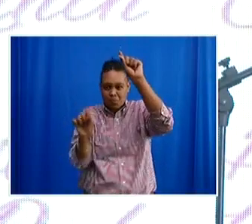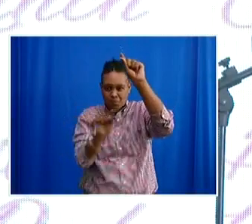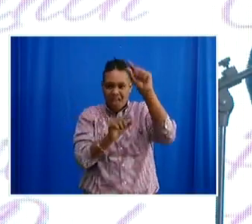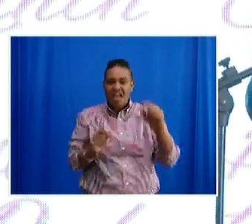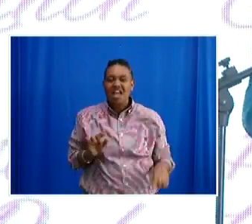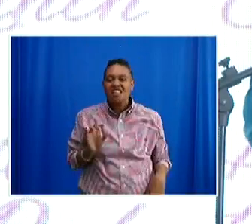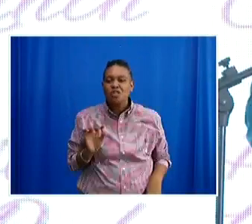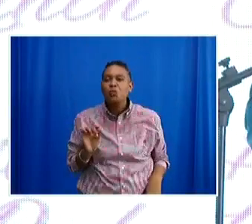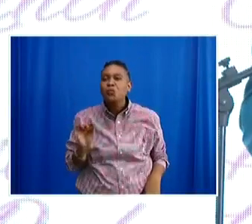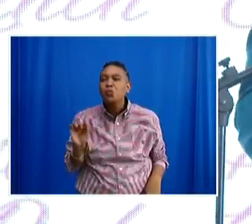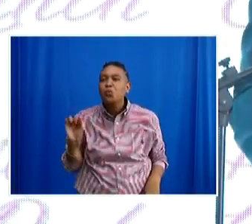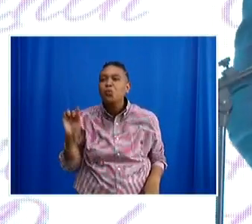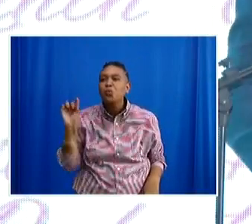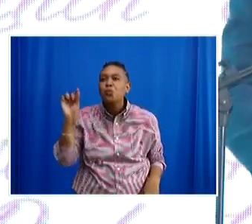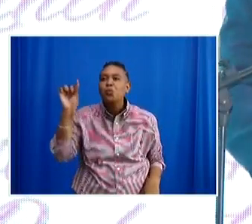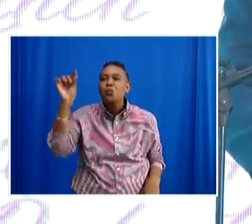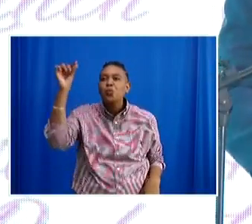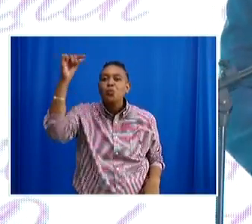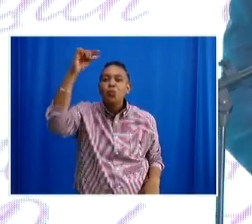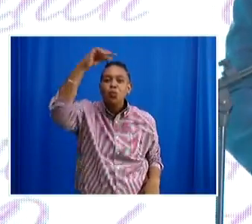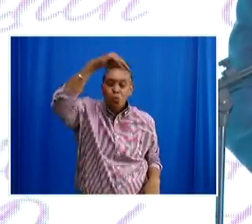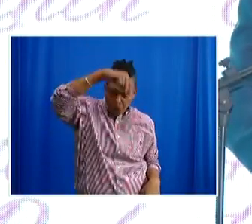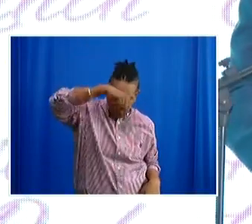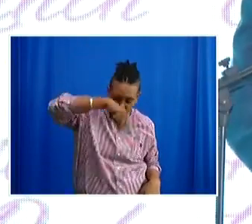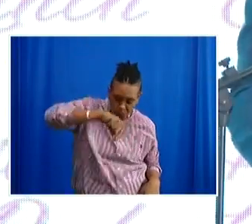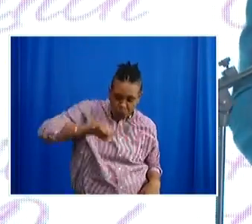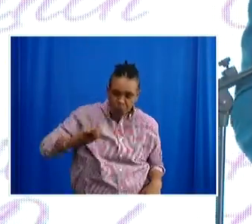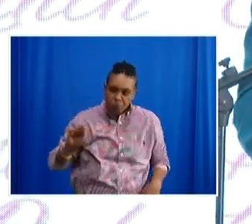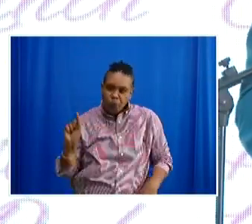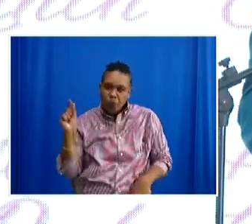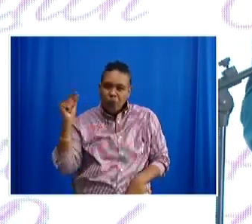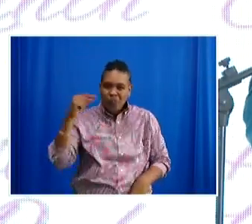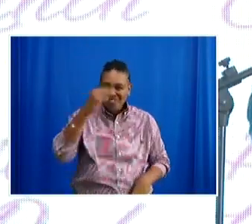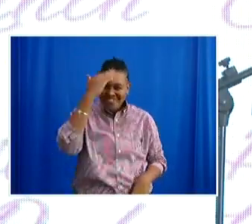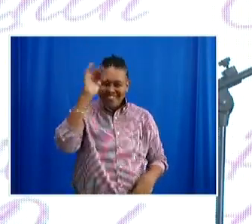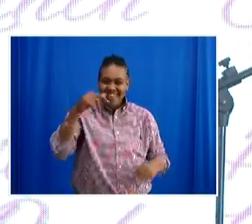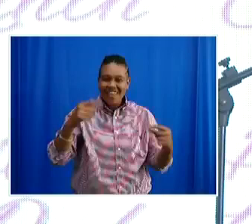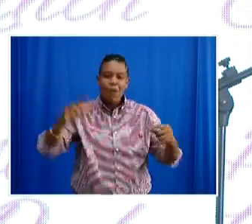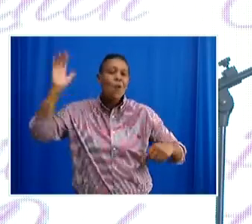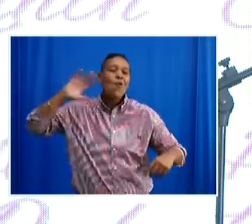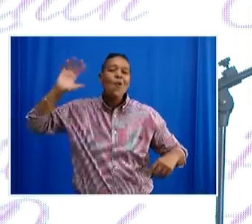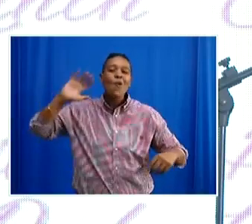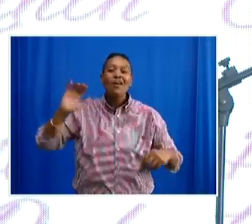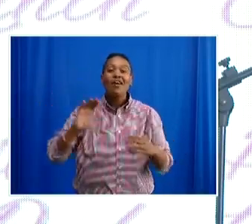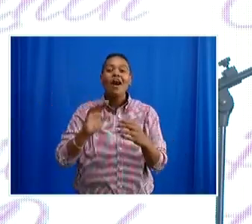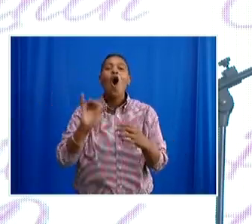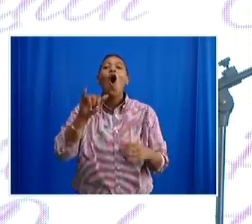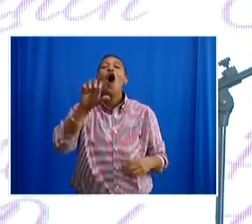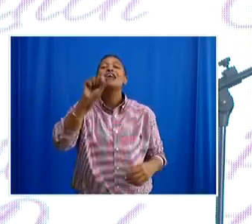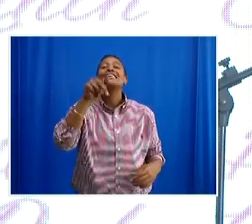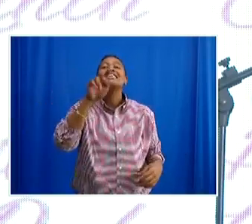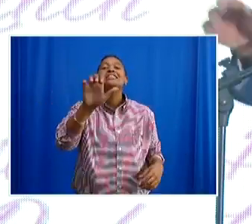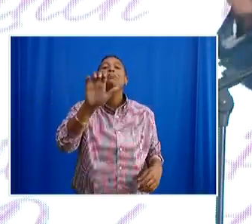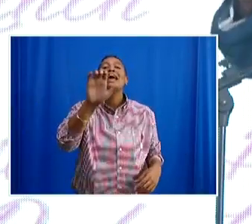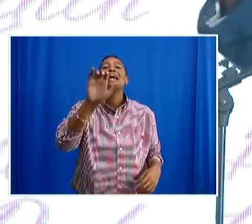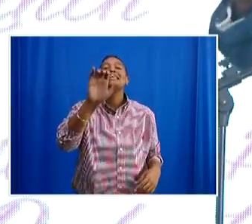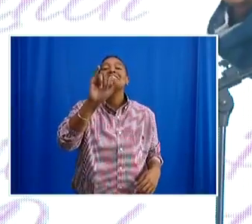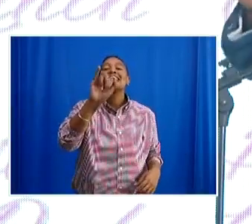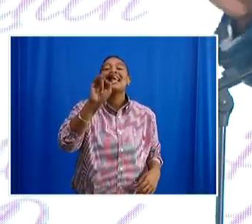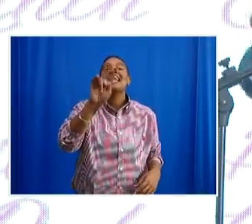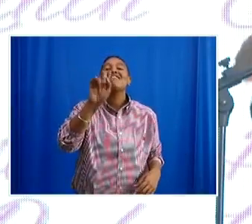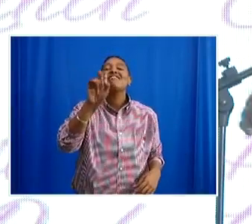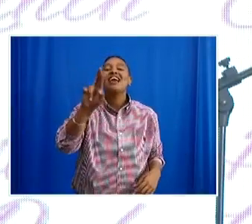All right? Or the early versions of Space Invaders, when,